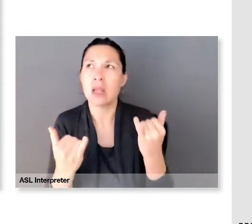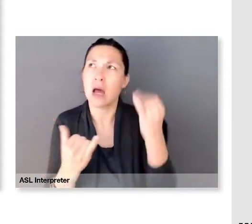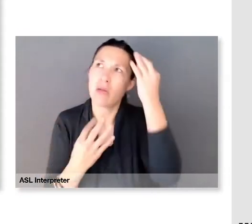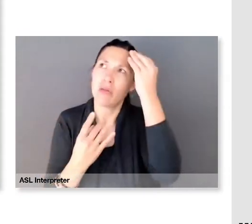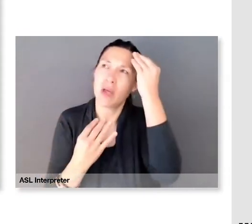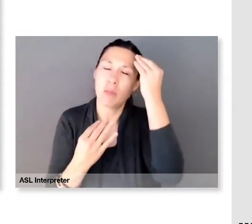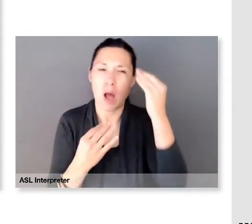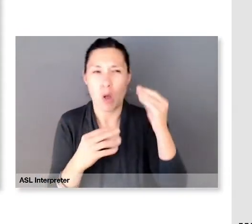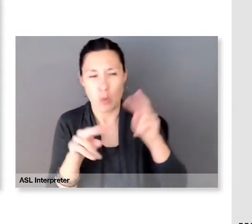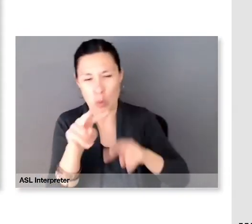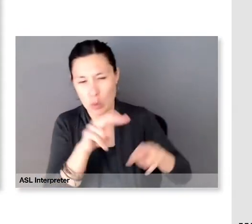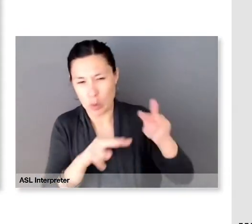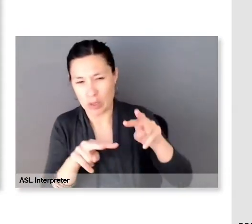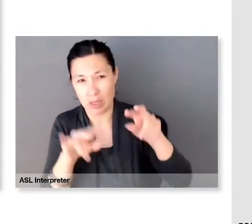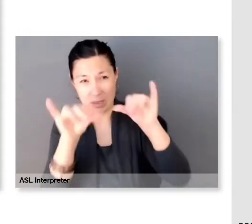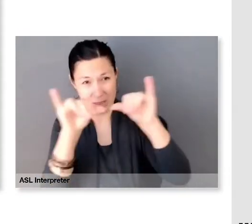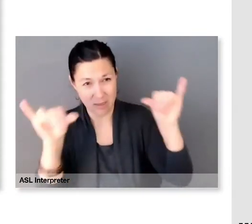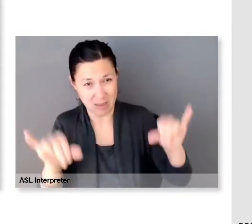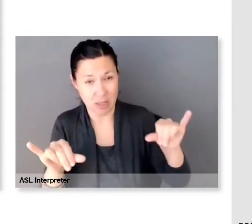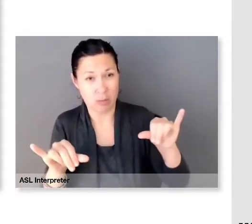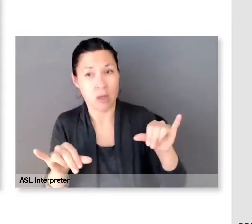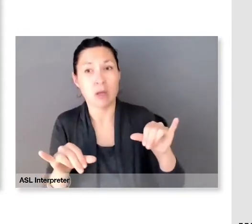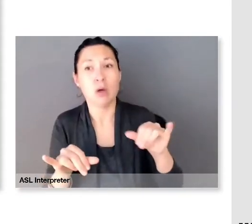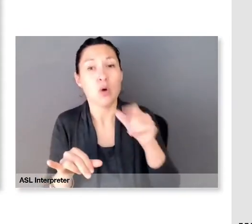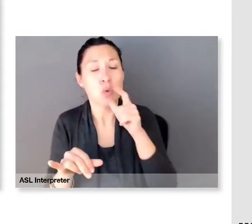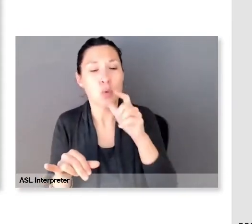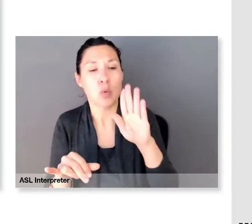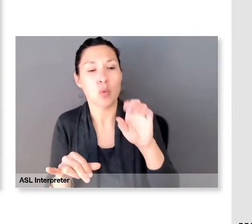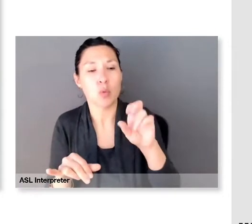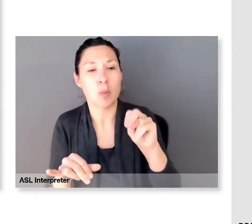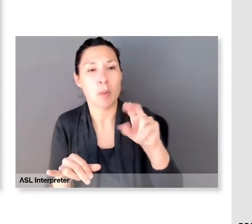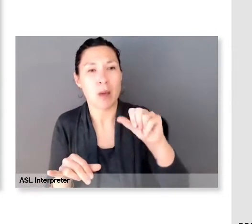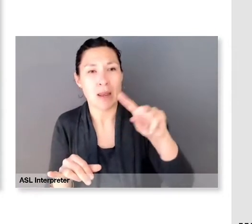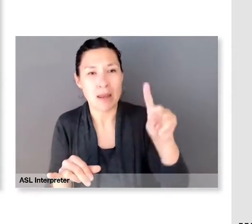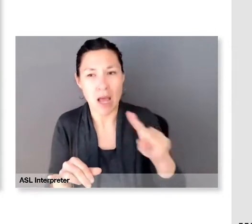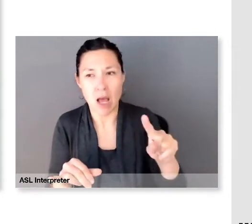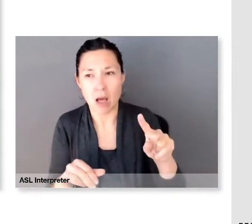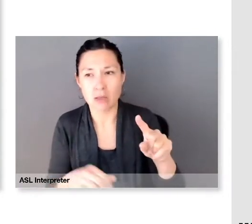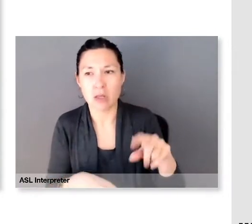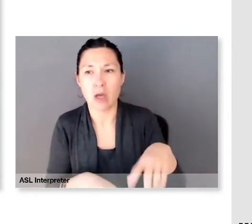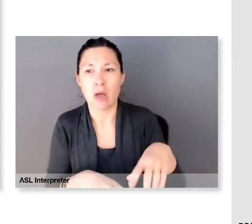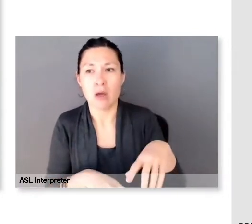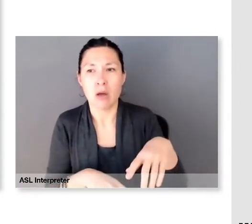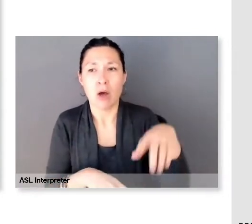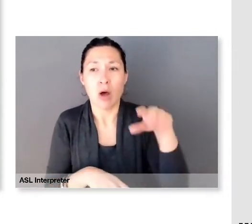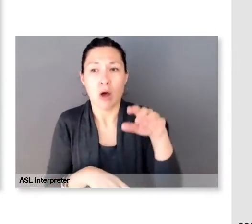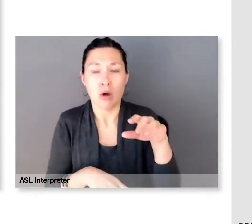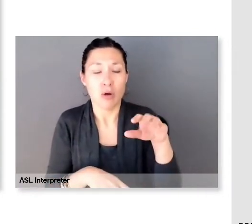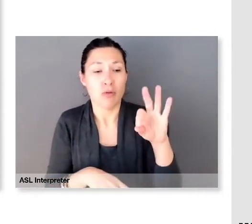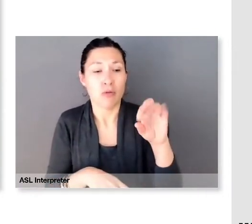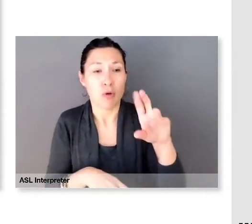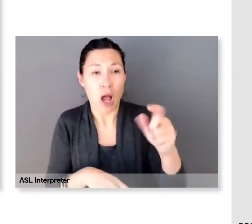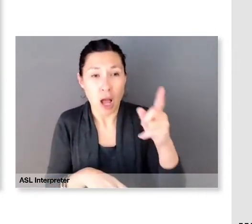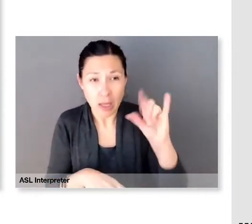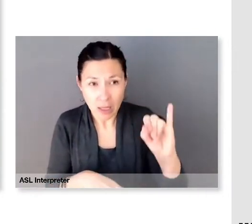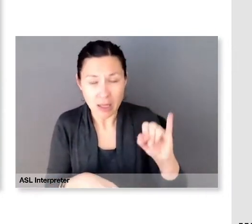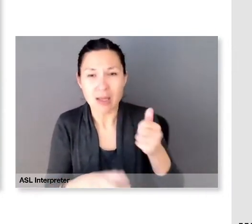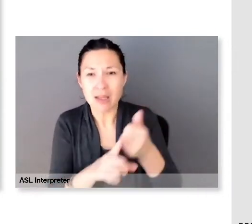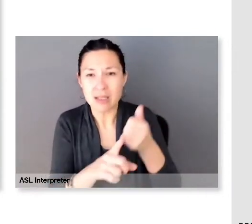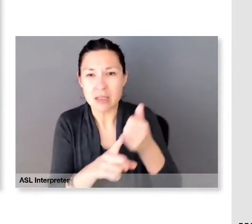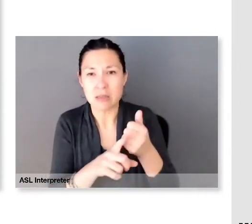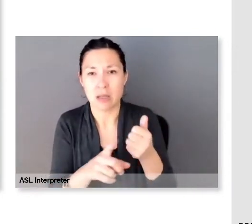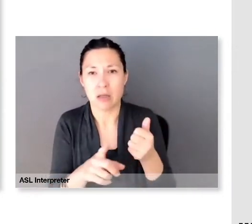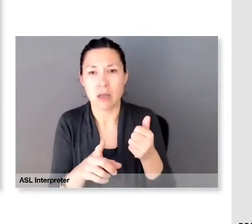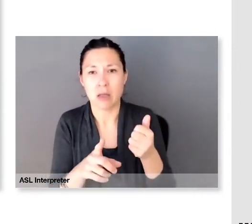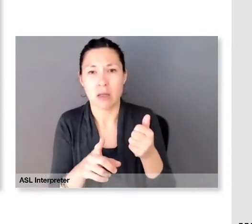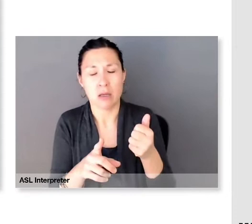of systems, we have Benaz Farahi here, who is an award-winning designer, critical maker based in Los